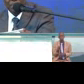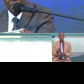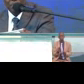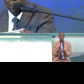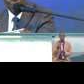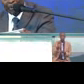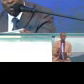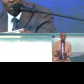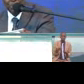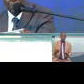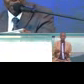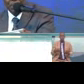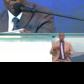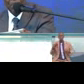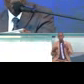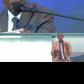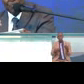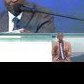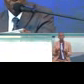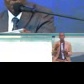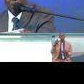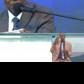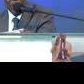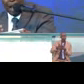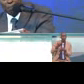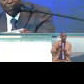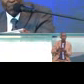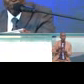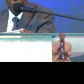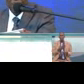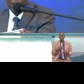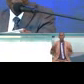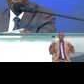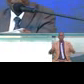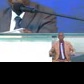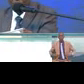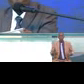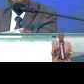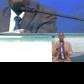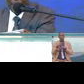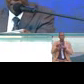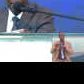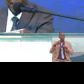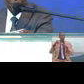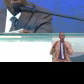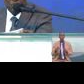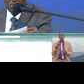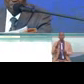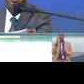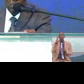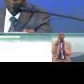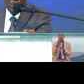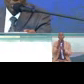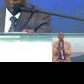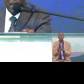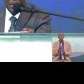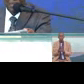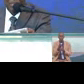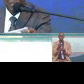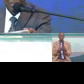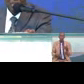spiritual, emotional, psychological, and physical, and professional, you will